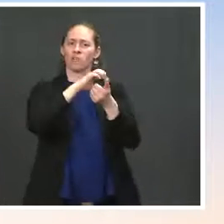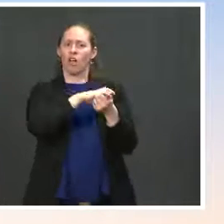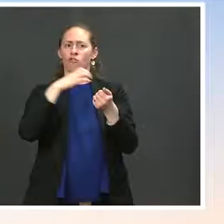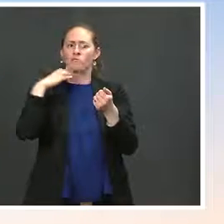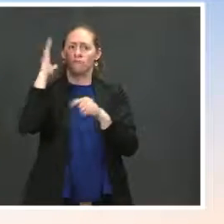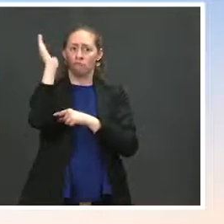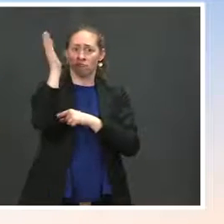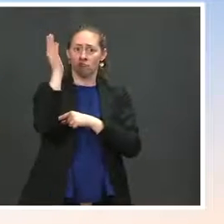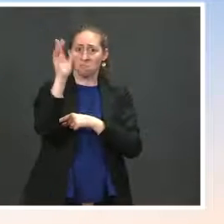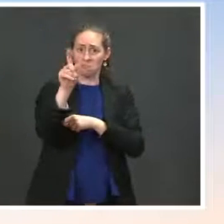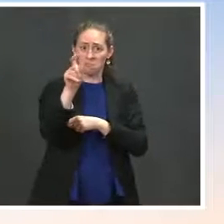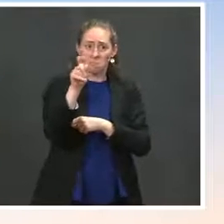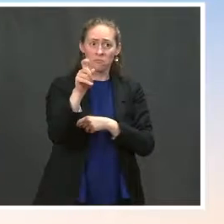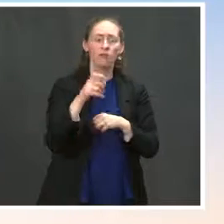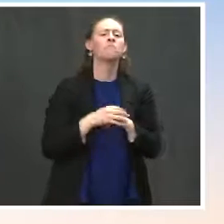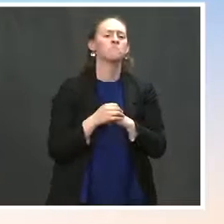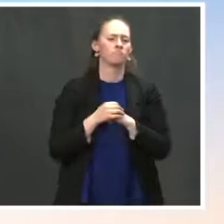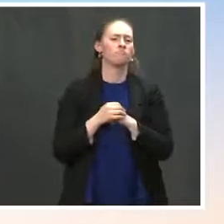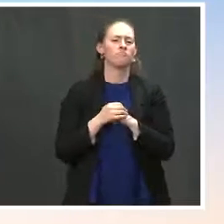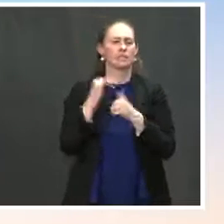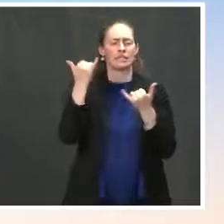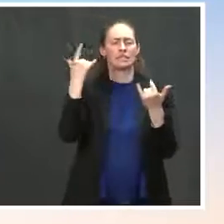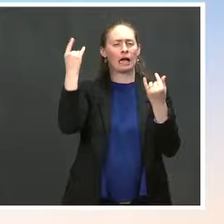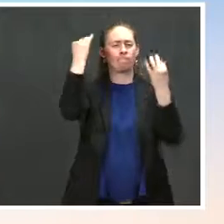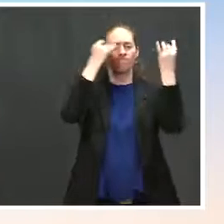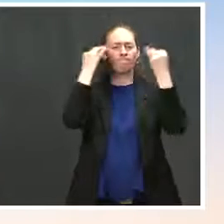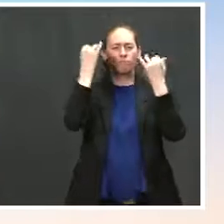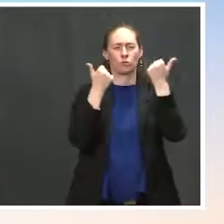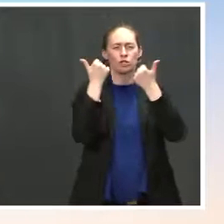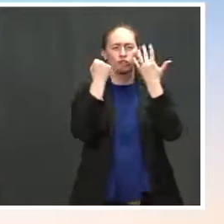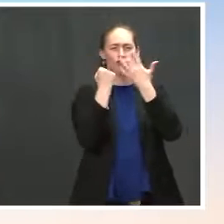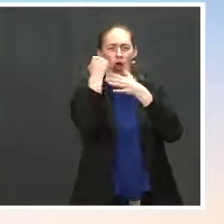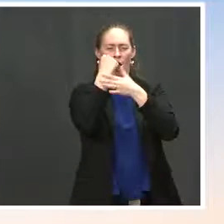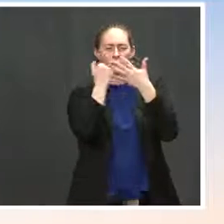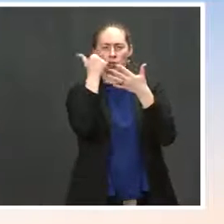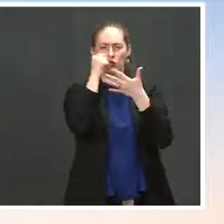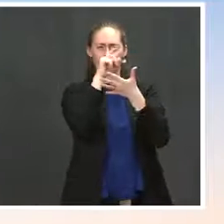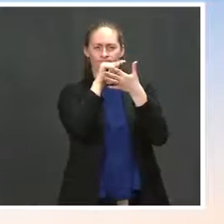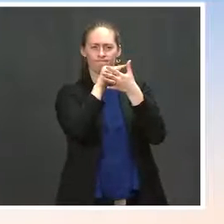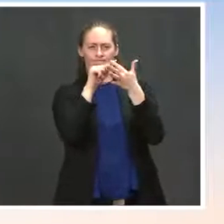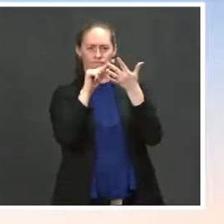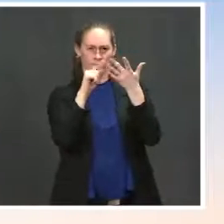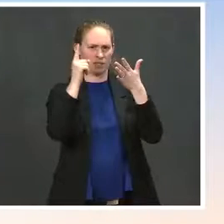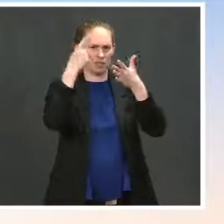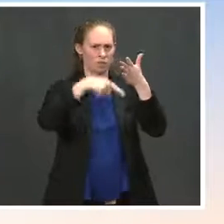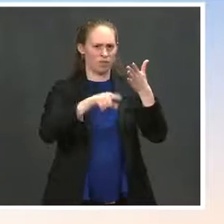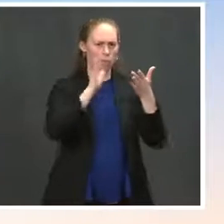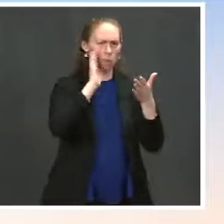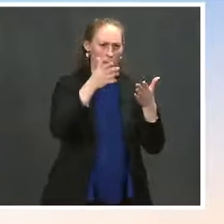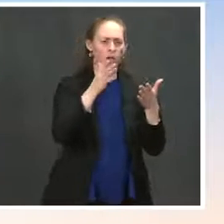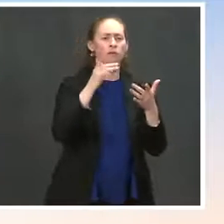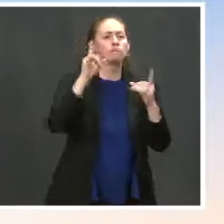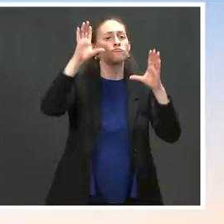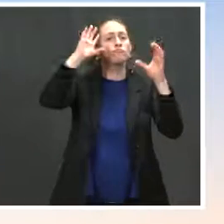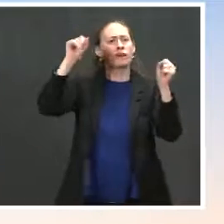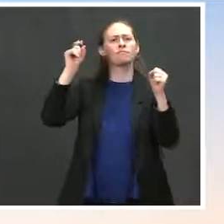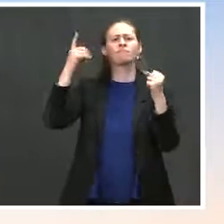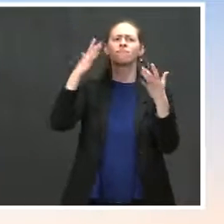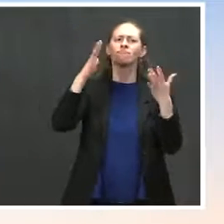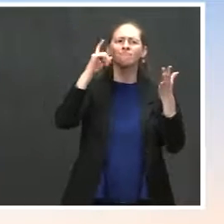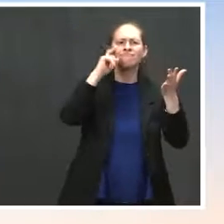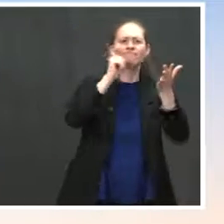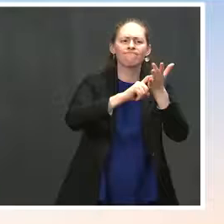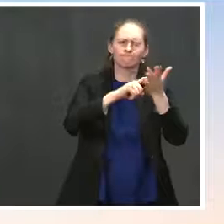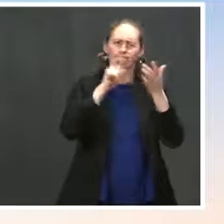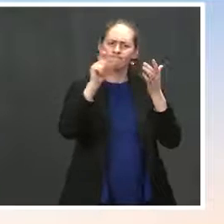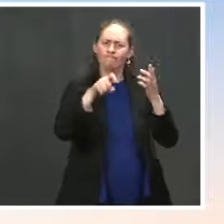through what priorities he wants to focus on in the joint address. He certainly recognizes that this is an opportunity to speak directly to the